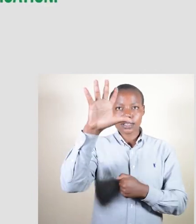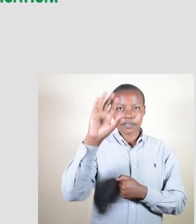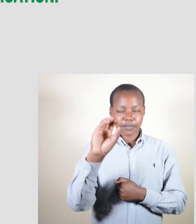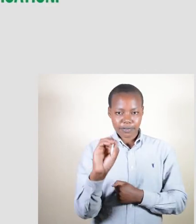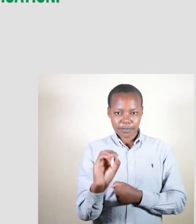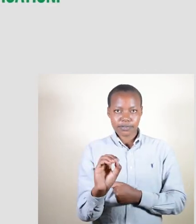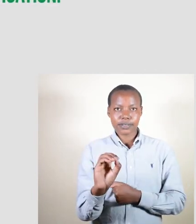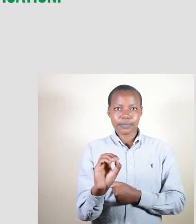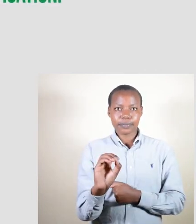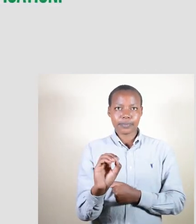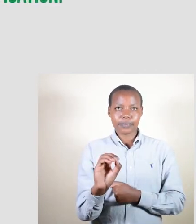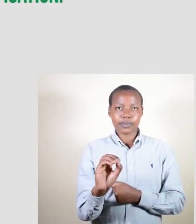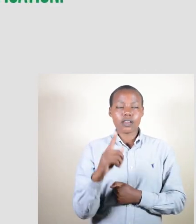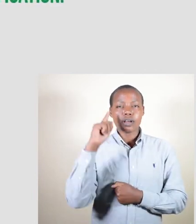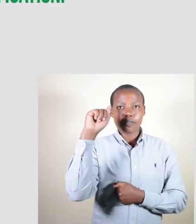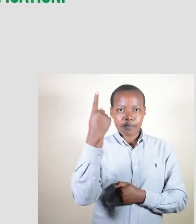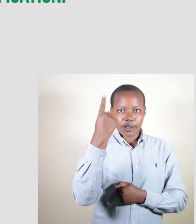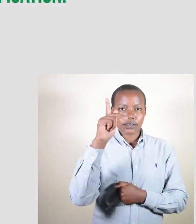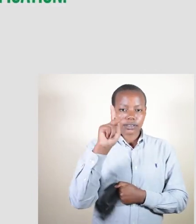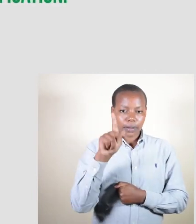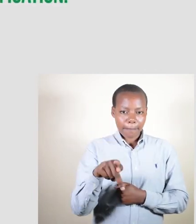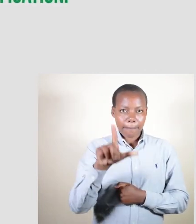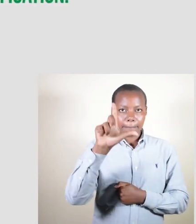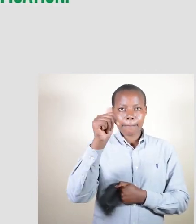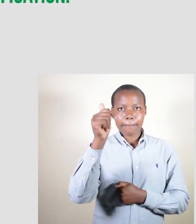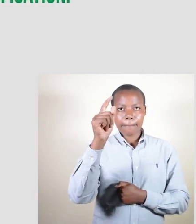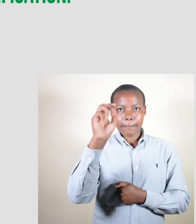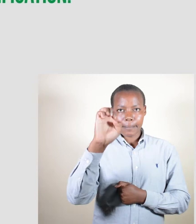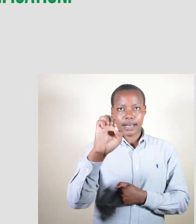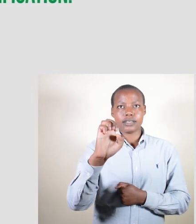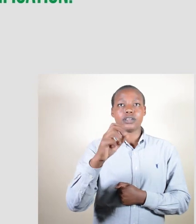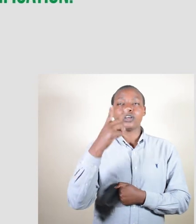1,650 Kenyan shillings a single plate or